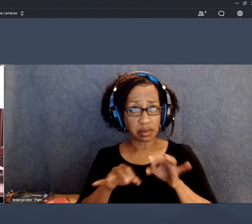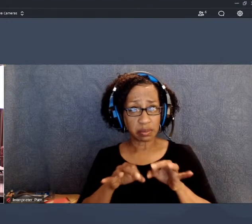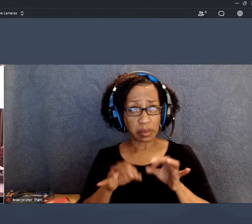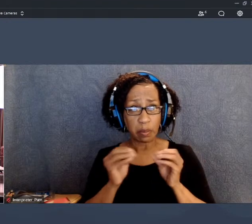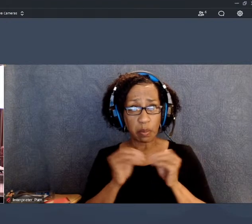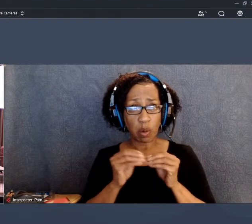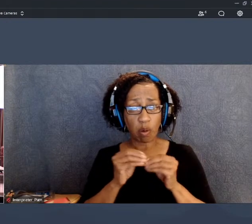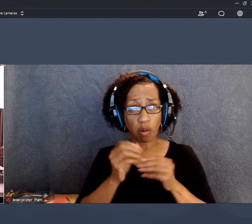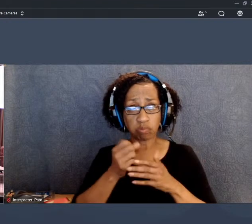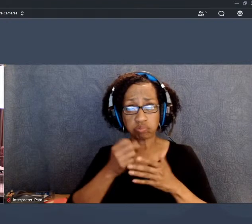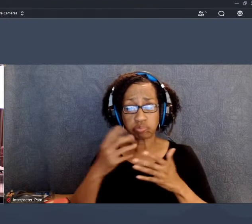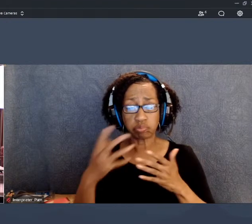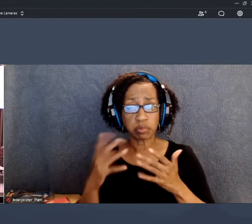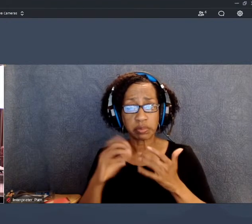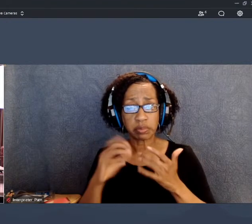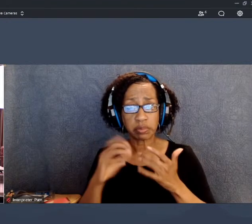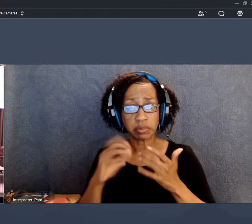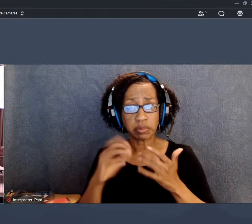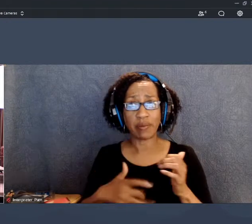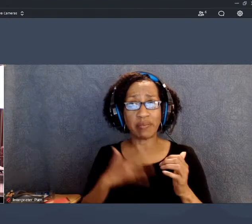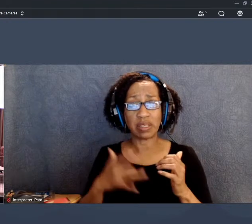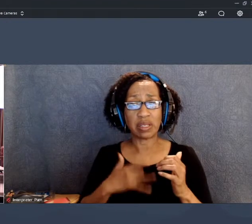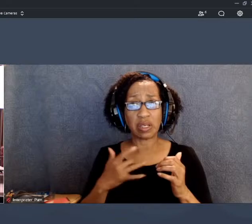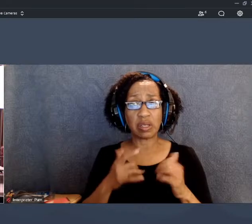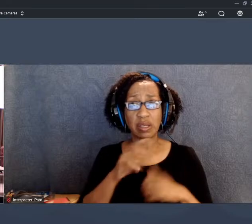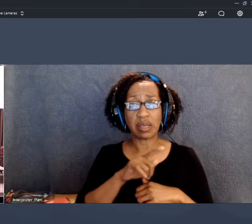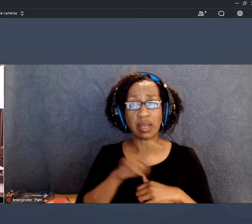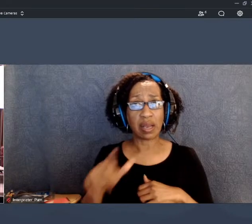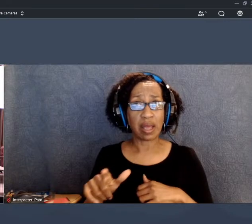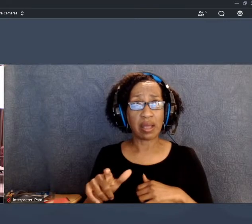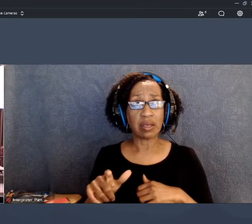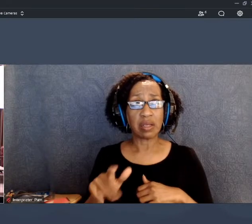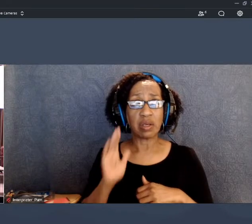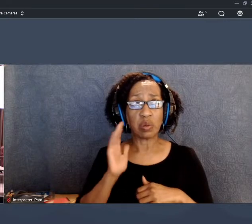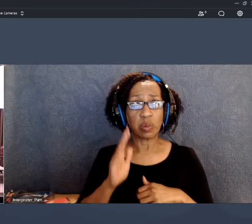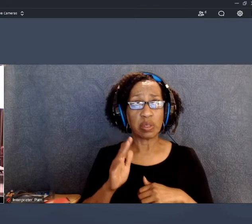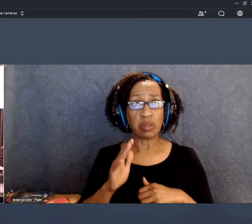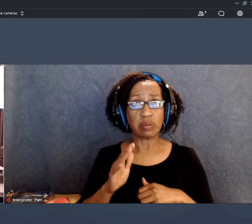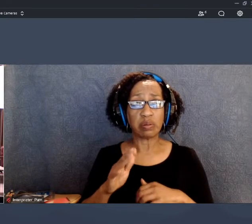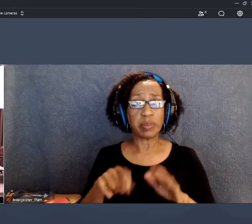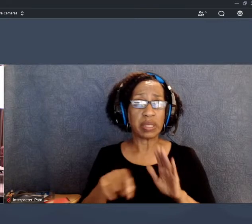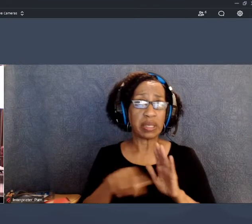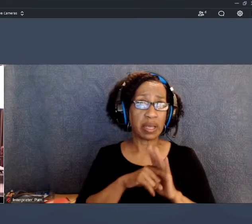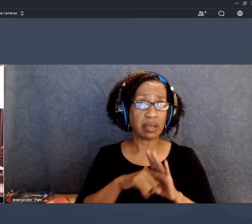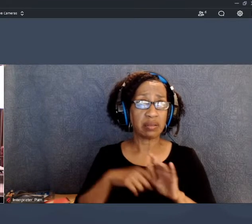feel the landlords are going to be negatively or adversely impacted.